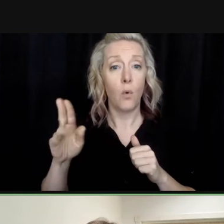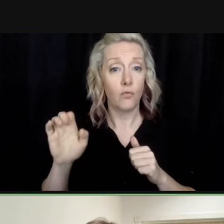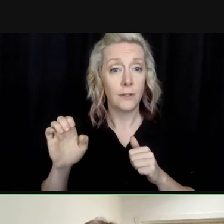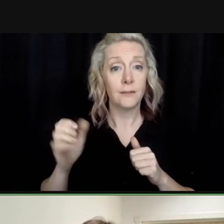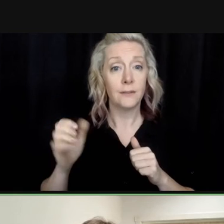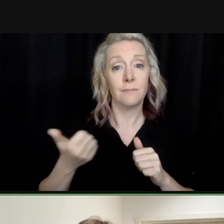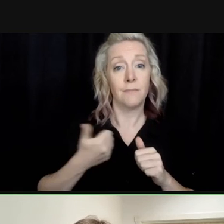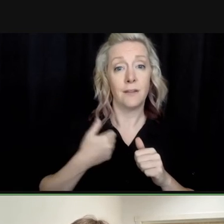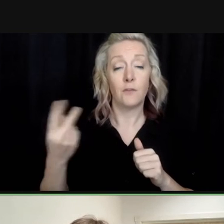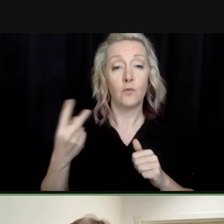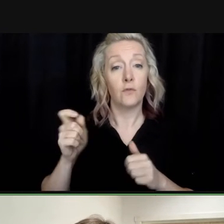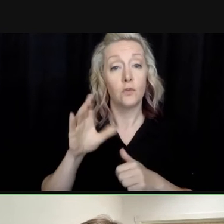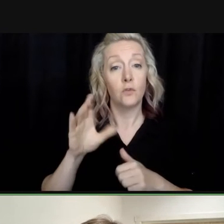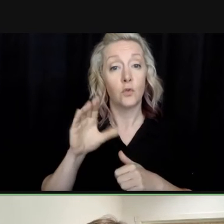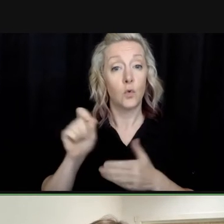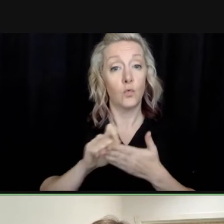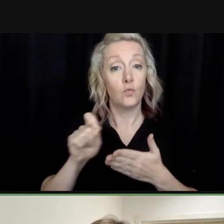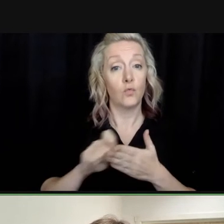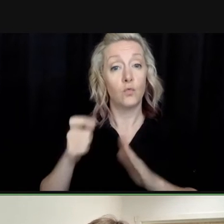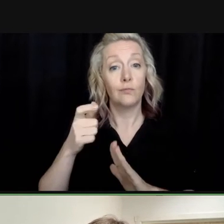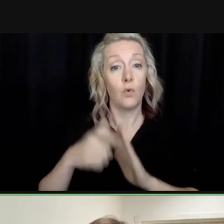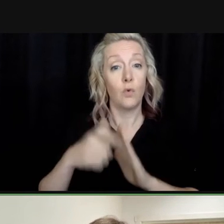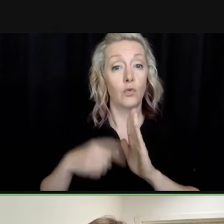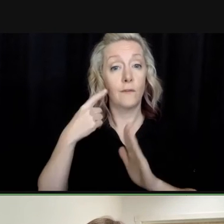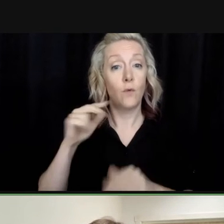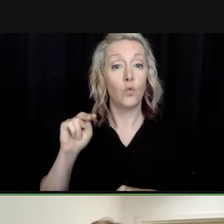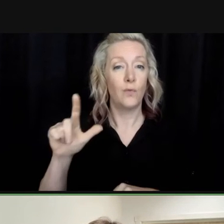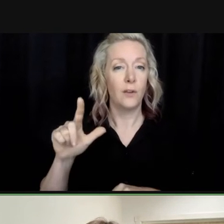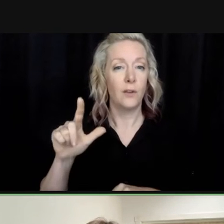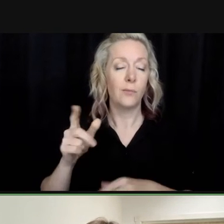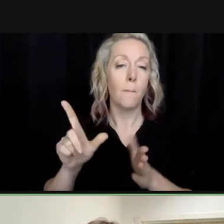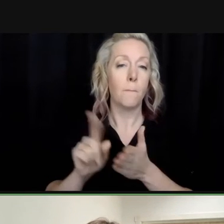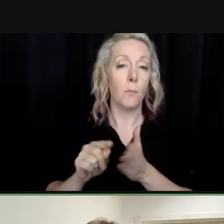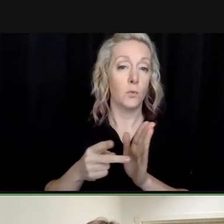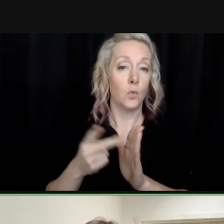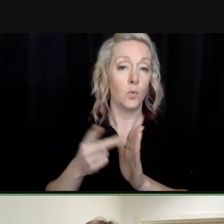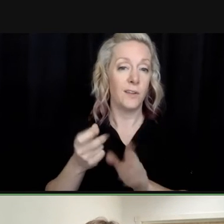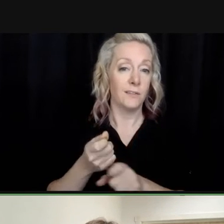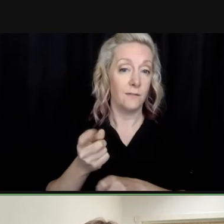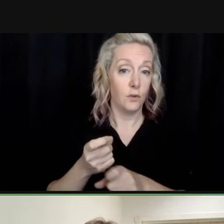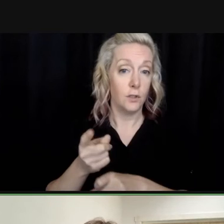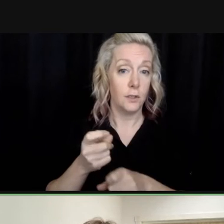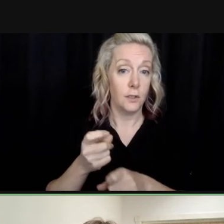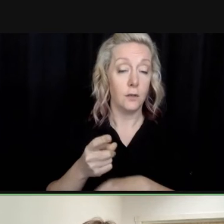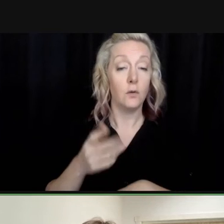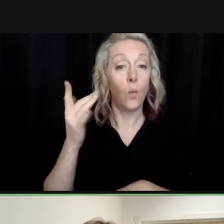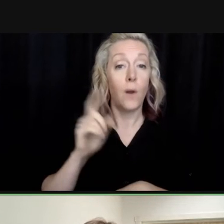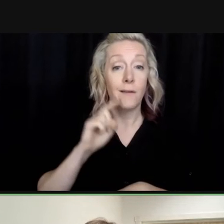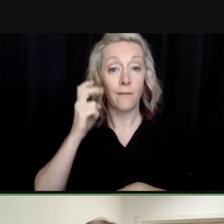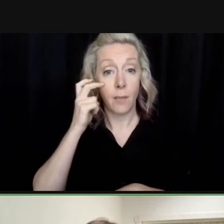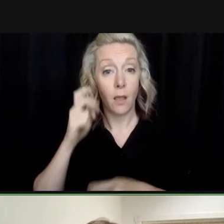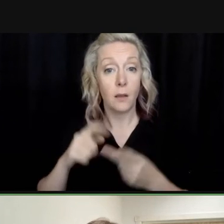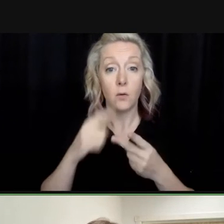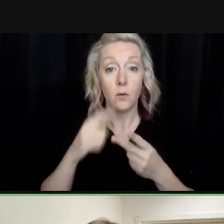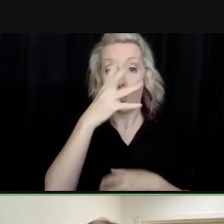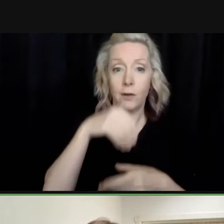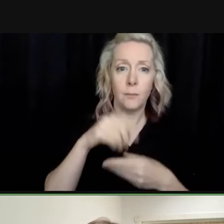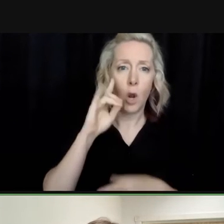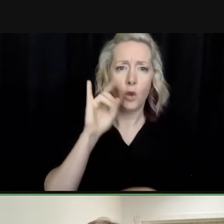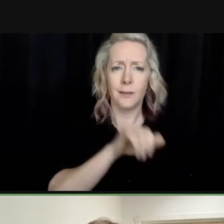our newsletter that comes out twice a year about why deafblindness and autism can look so much alike.